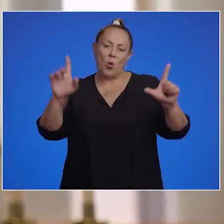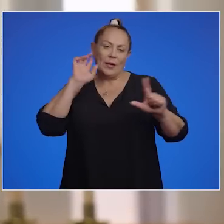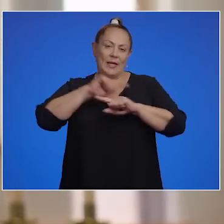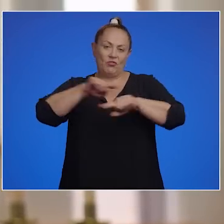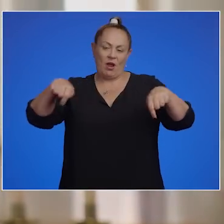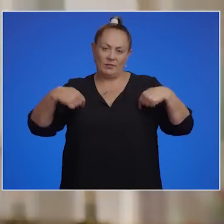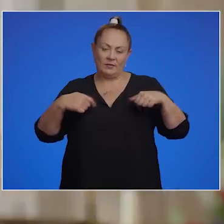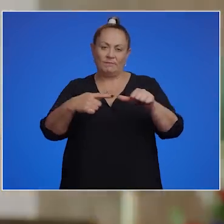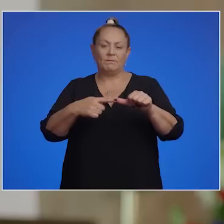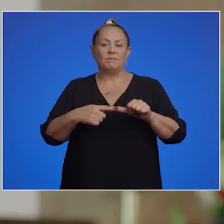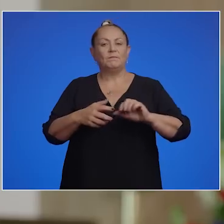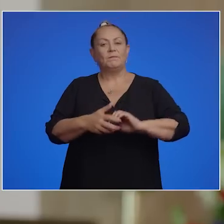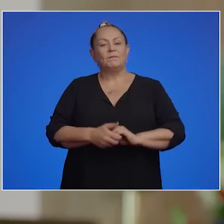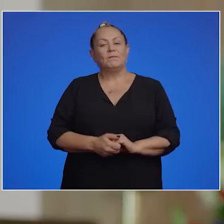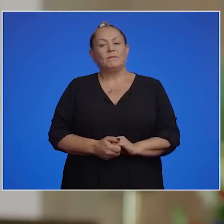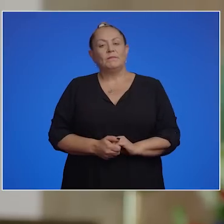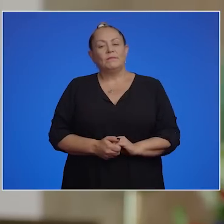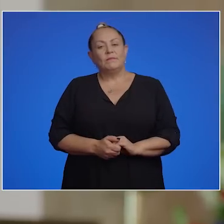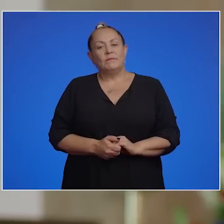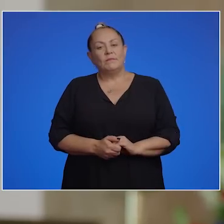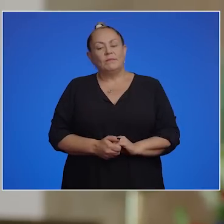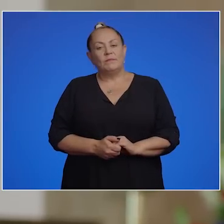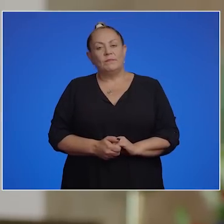Lord, hear us. Lord, hear our prayer.